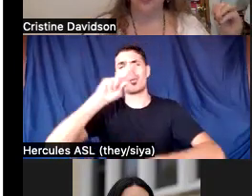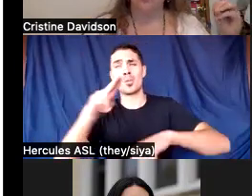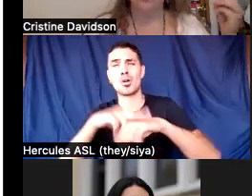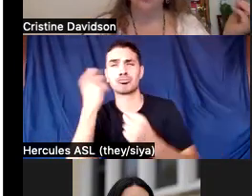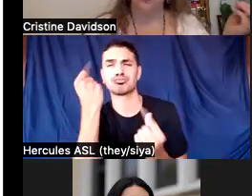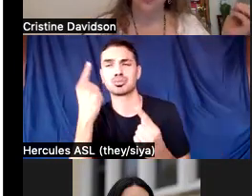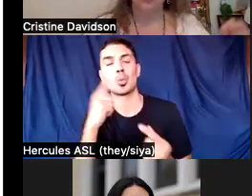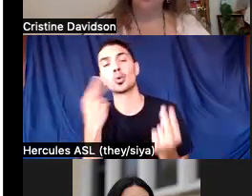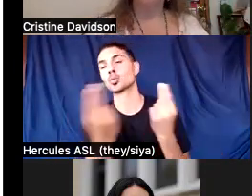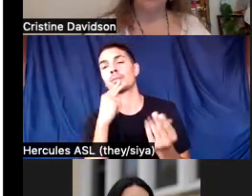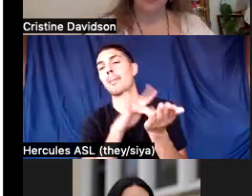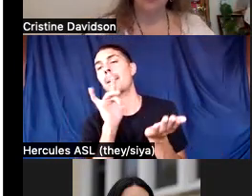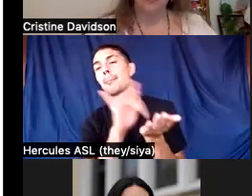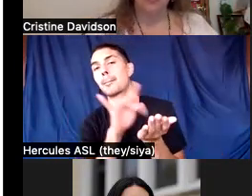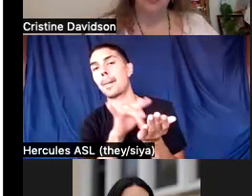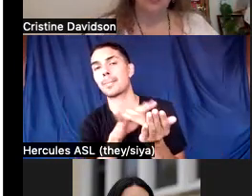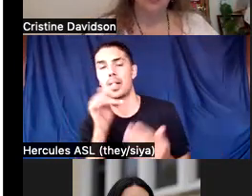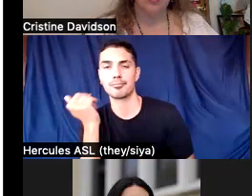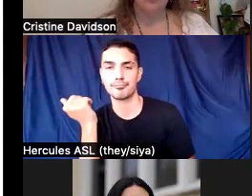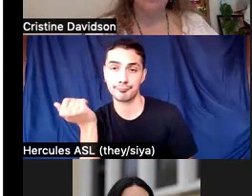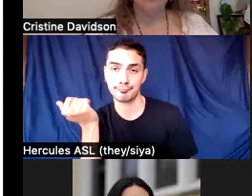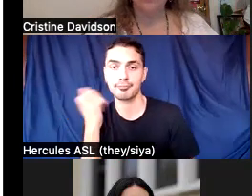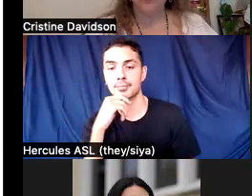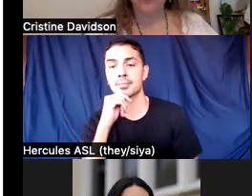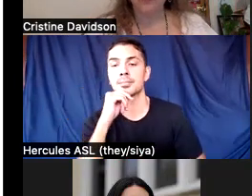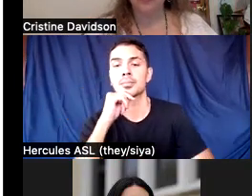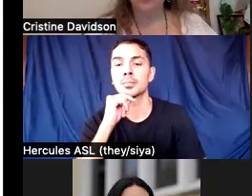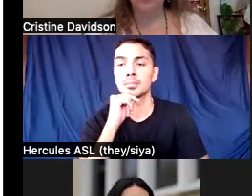personal gratification, right? Okay.